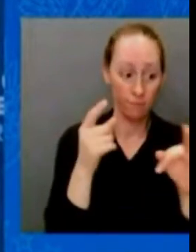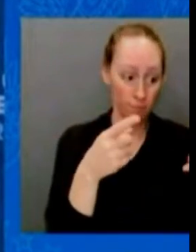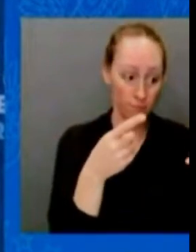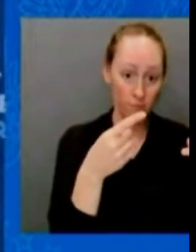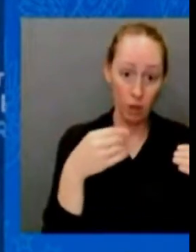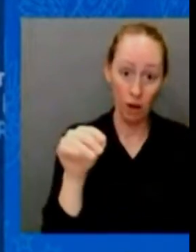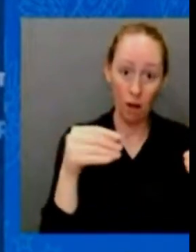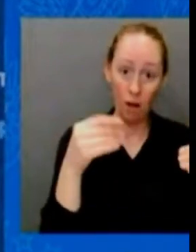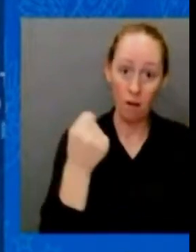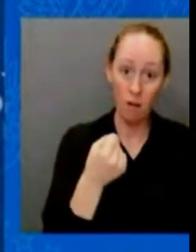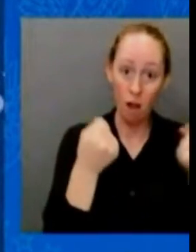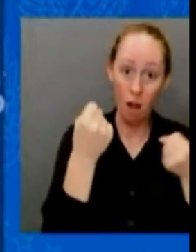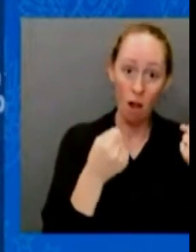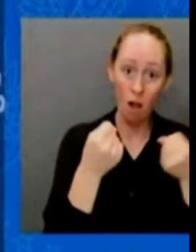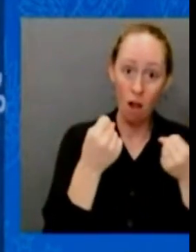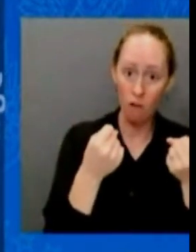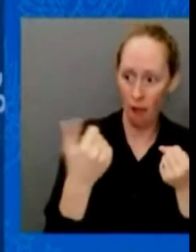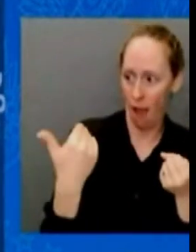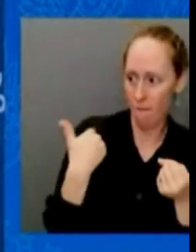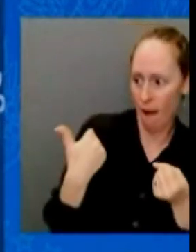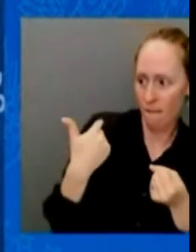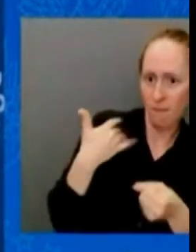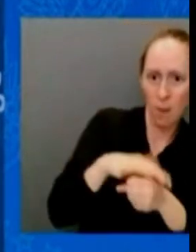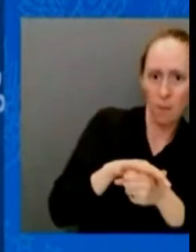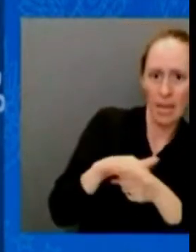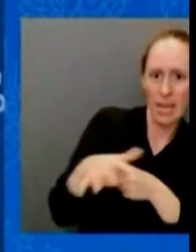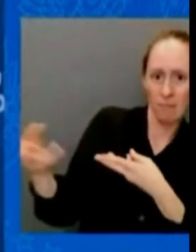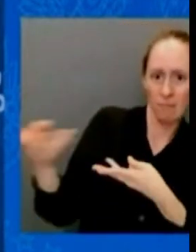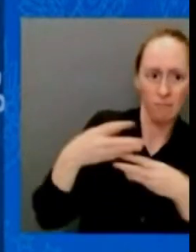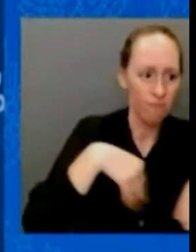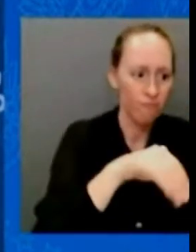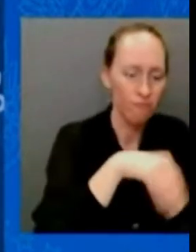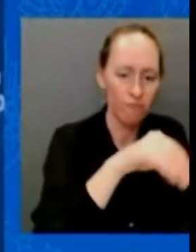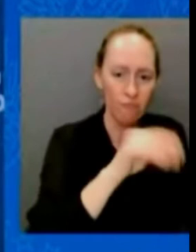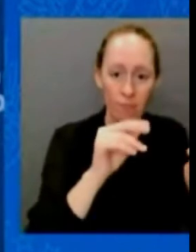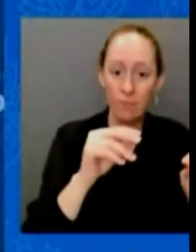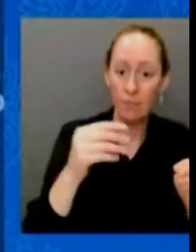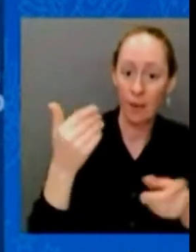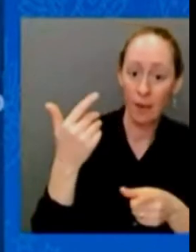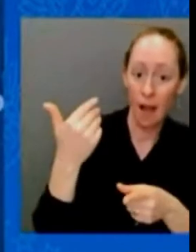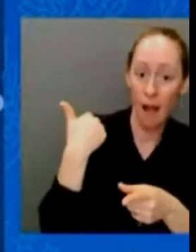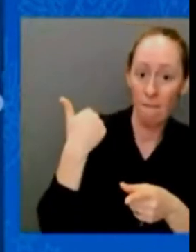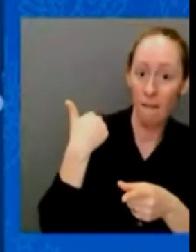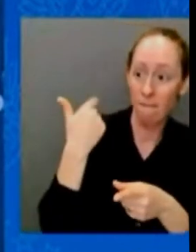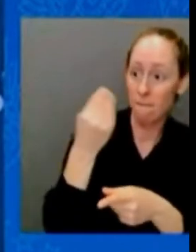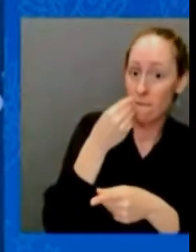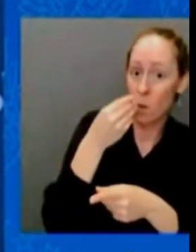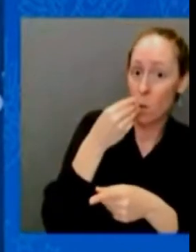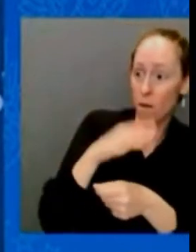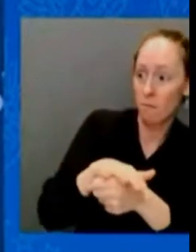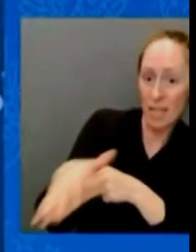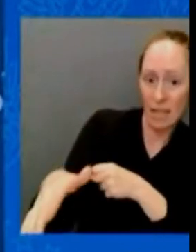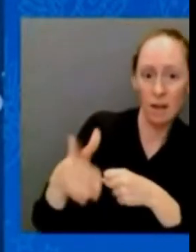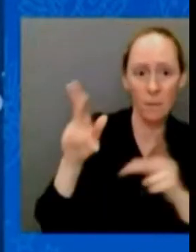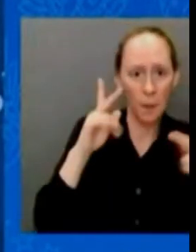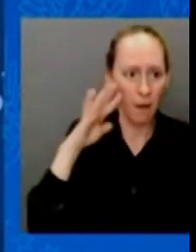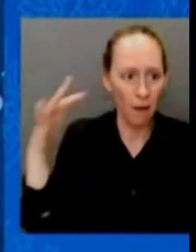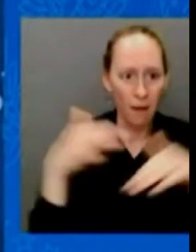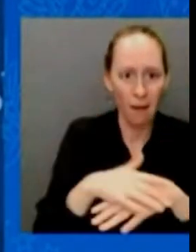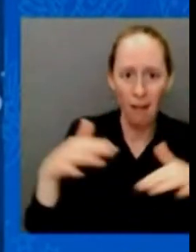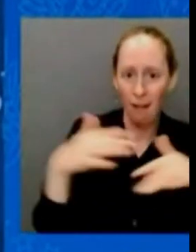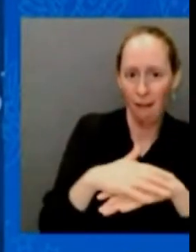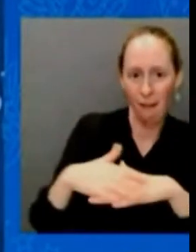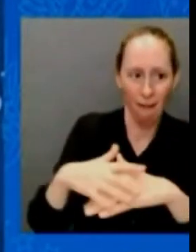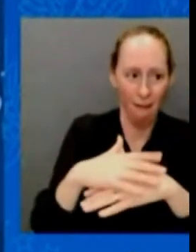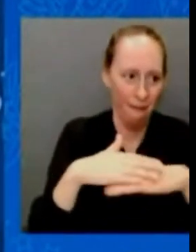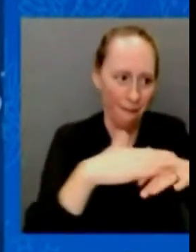in restaurants are going to make a whole lot more meals. Those of you who have clothing stores. I'm not joking. Think about the spinoff.